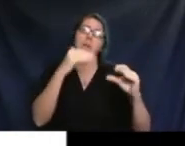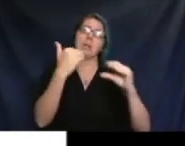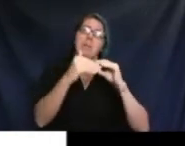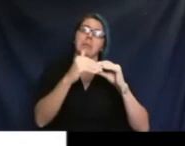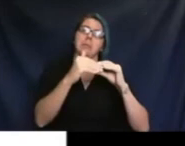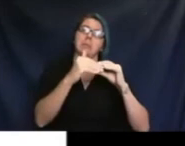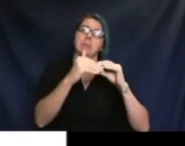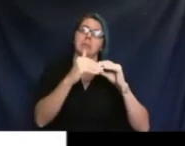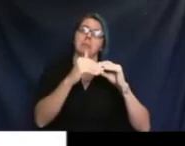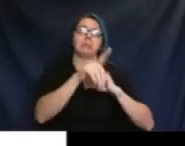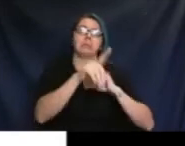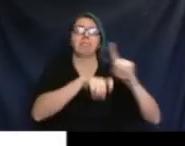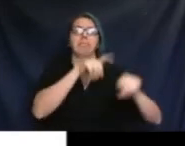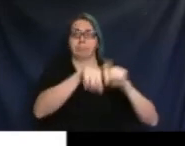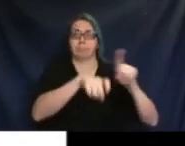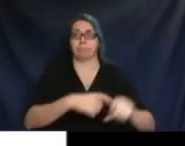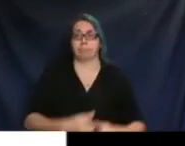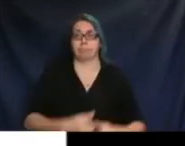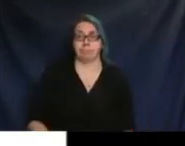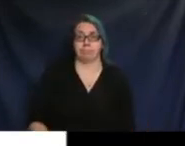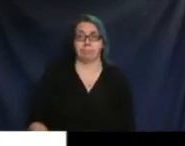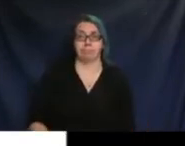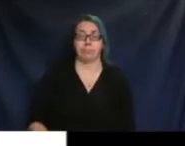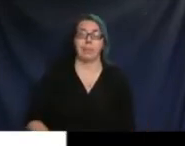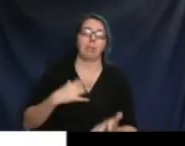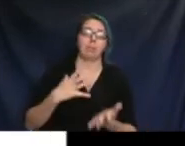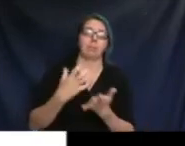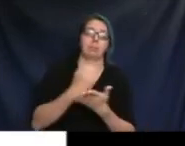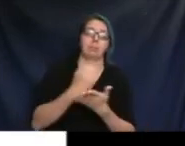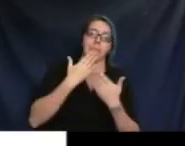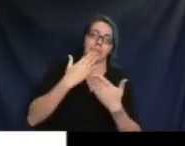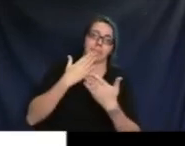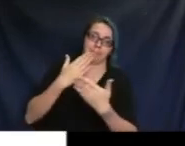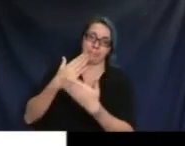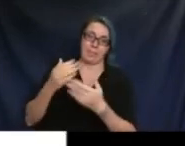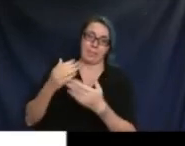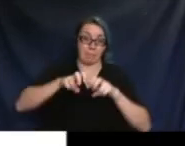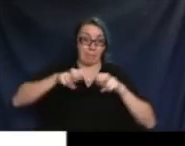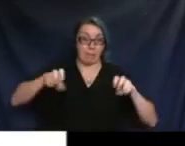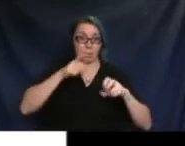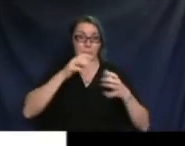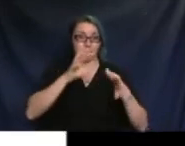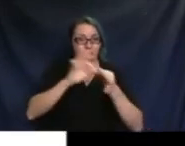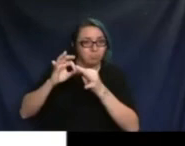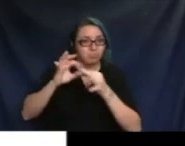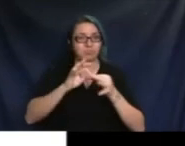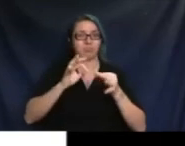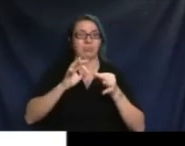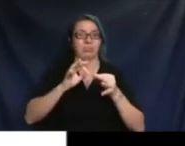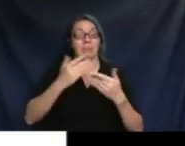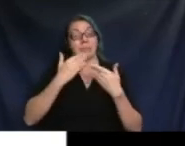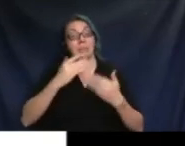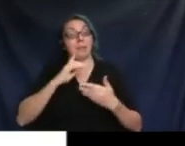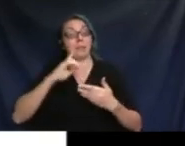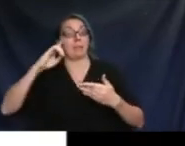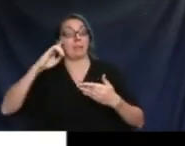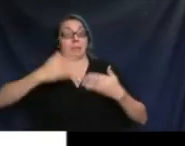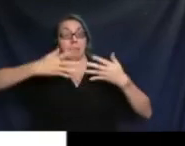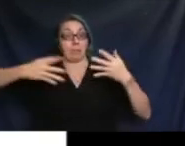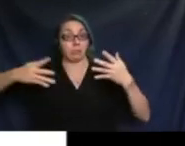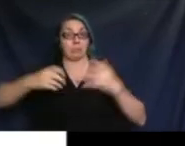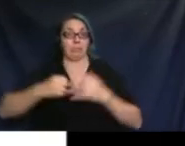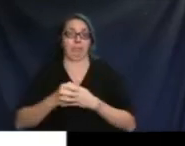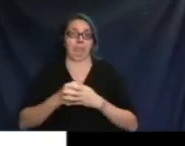questions. I just wanted to say thanks to everyone for attending. Thanks to Deaf Spectrum, to